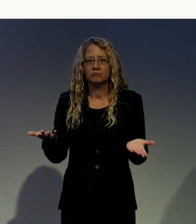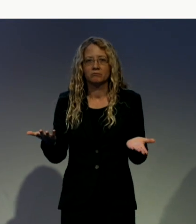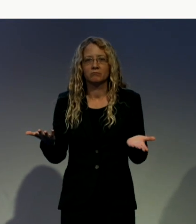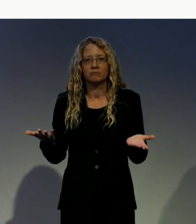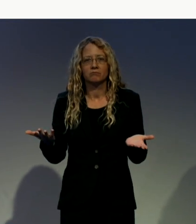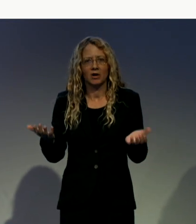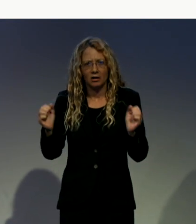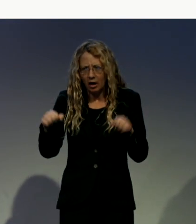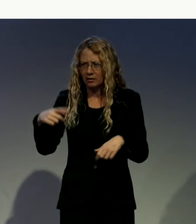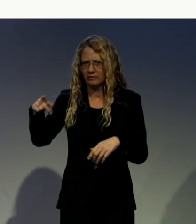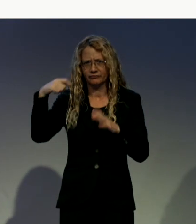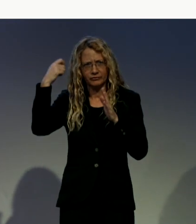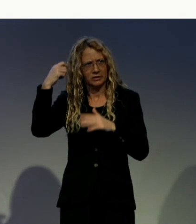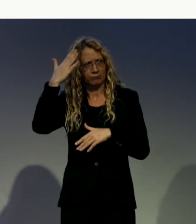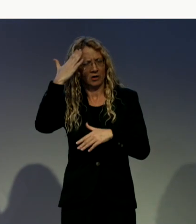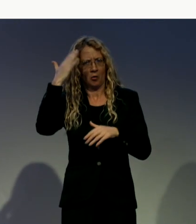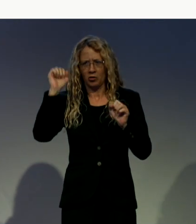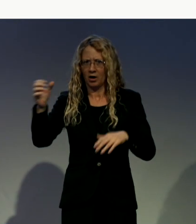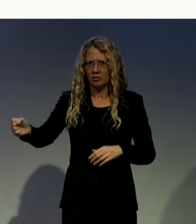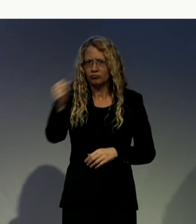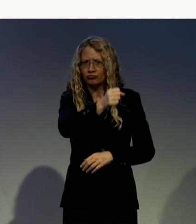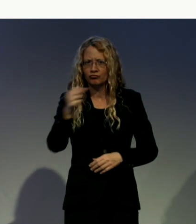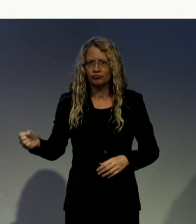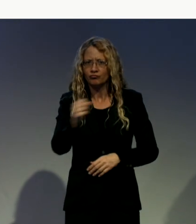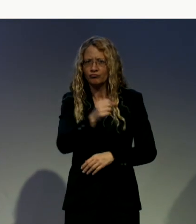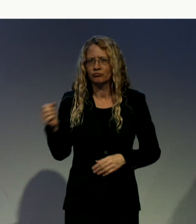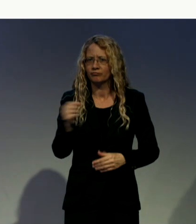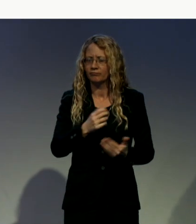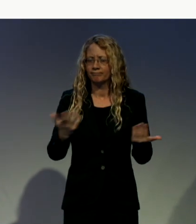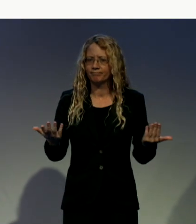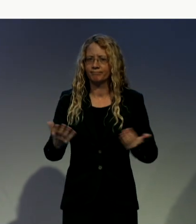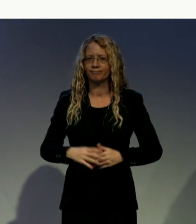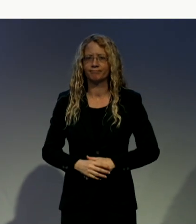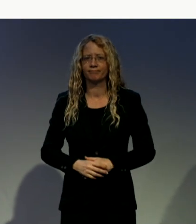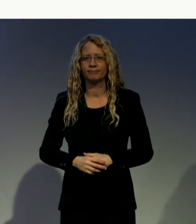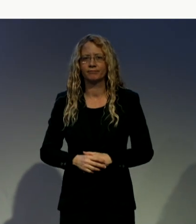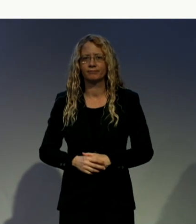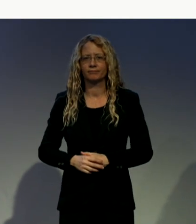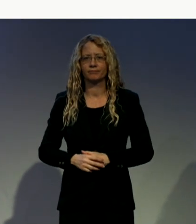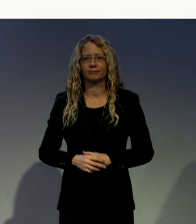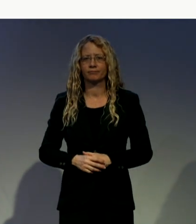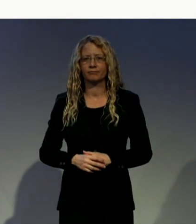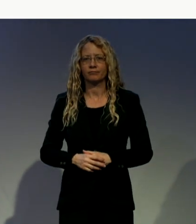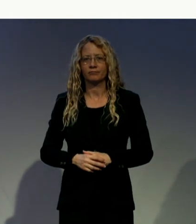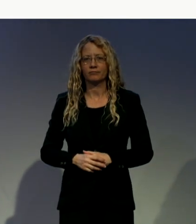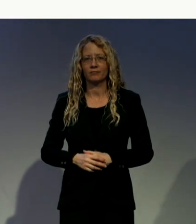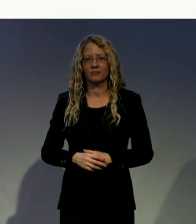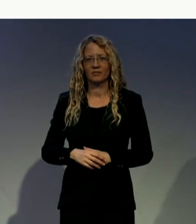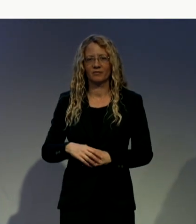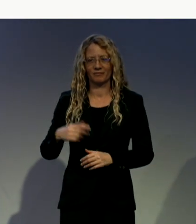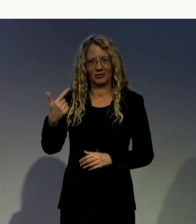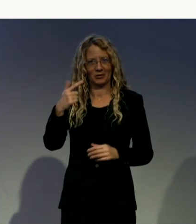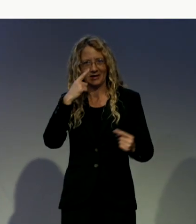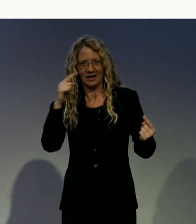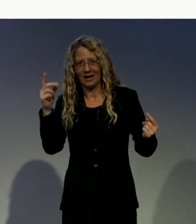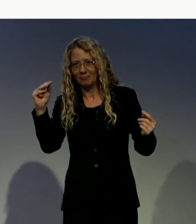think about. Then, of course, the way the two of them play off each other, it's first of all just fun, and I think that's